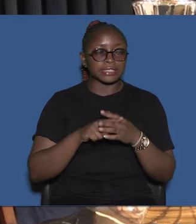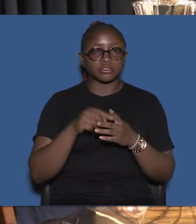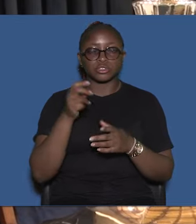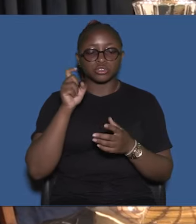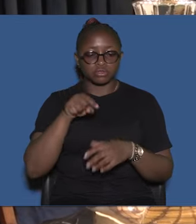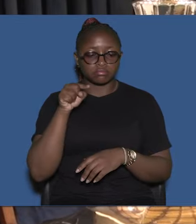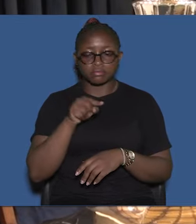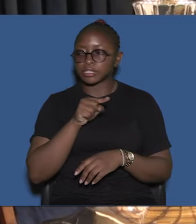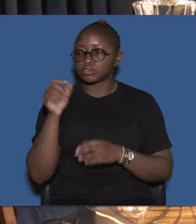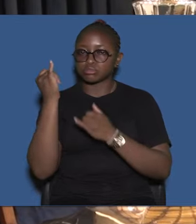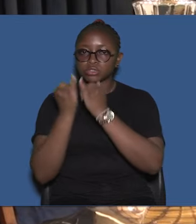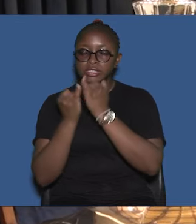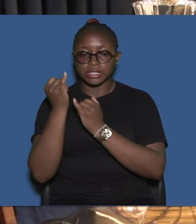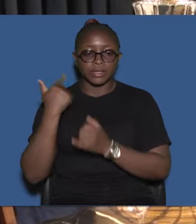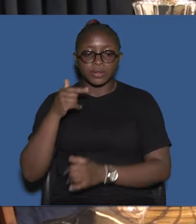at what Paul